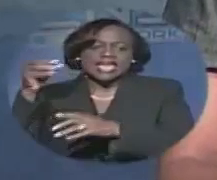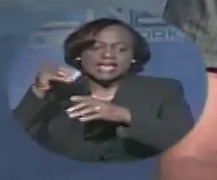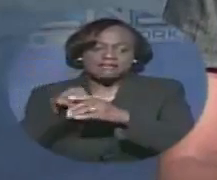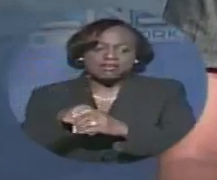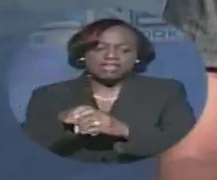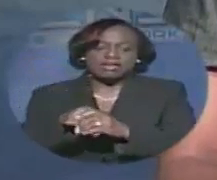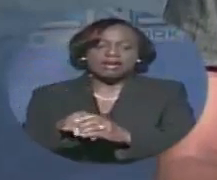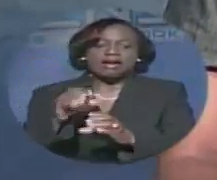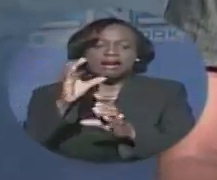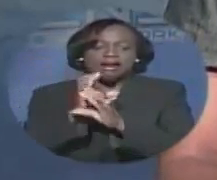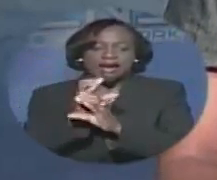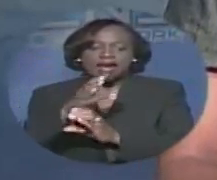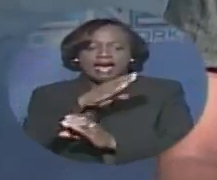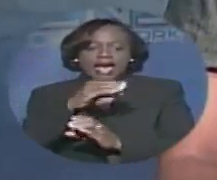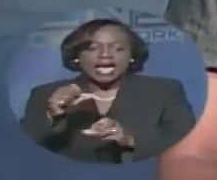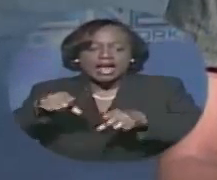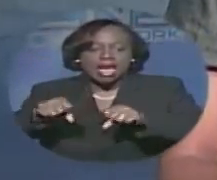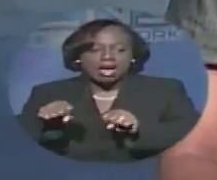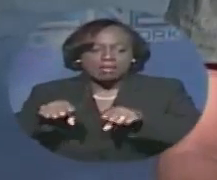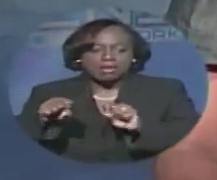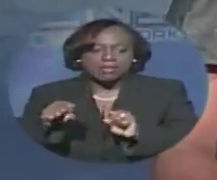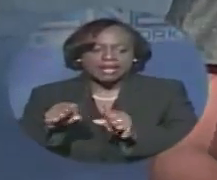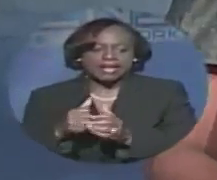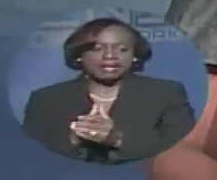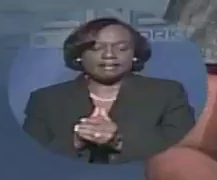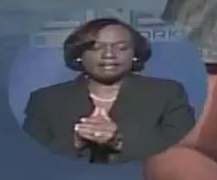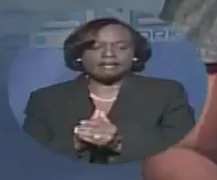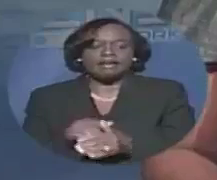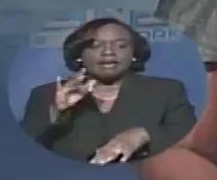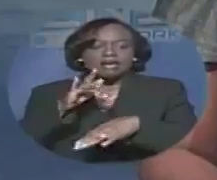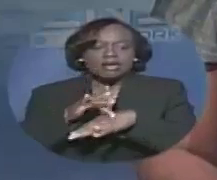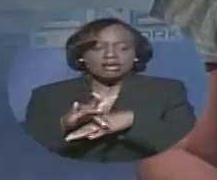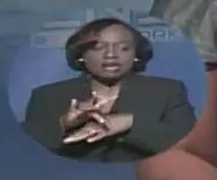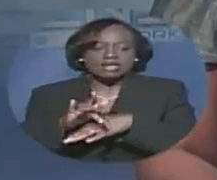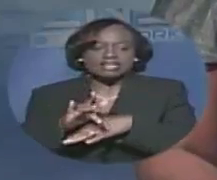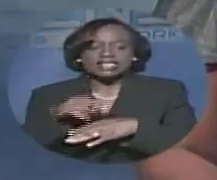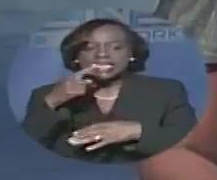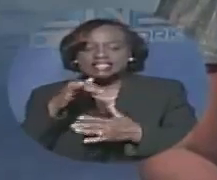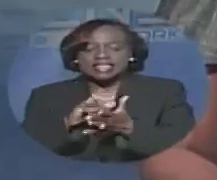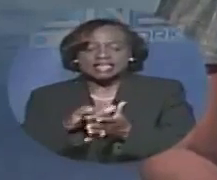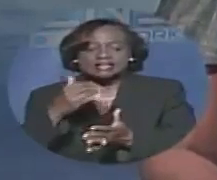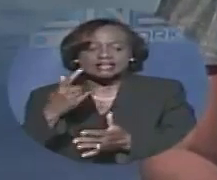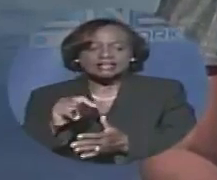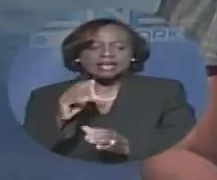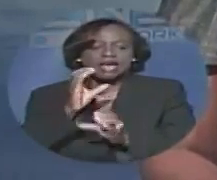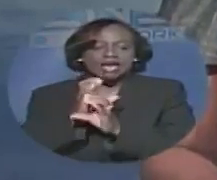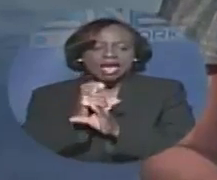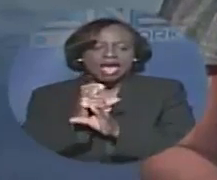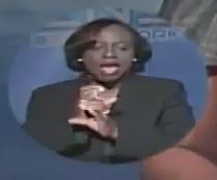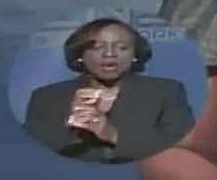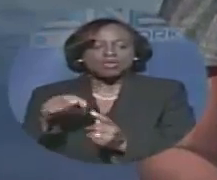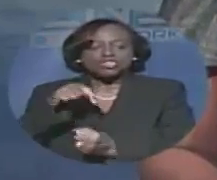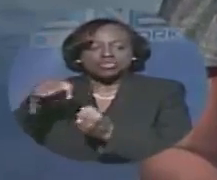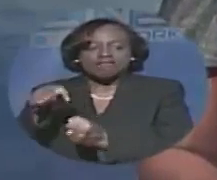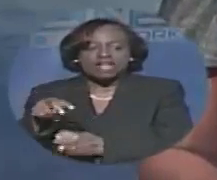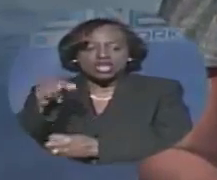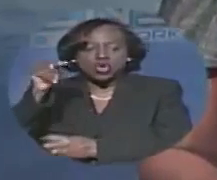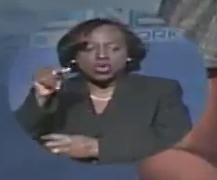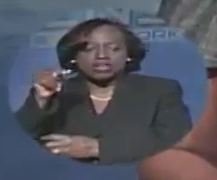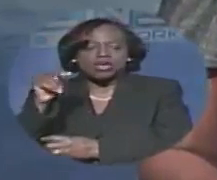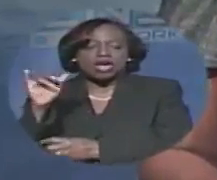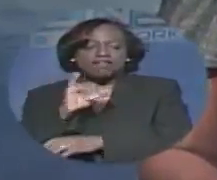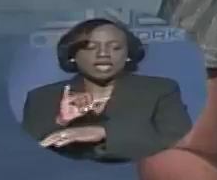Curry's motorcycle and a Nissan Sentra. Early reports indicate that Curry was traveling north on Iguana Way and the driver of a